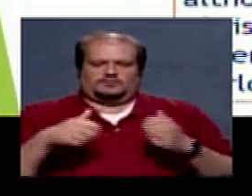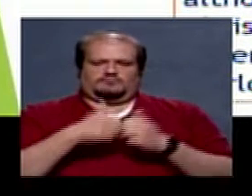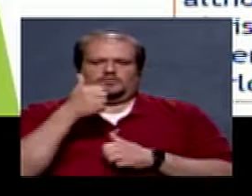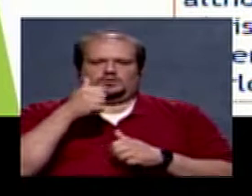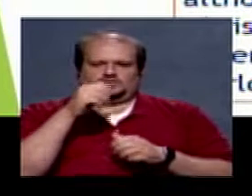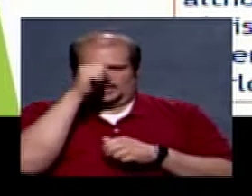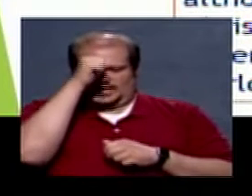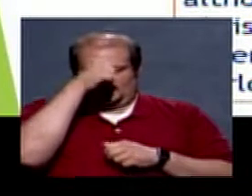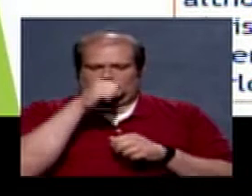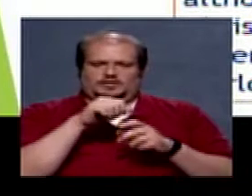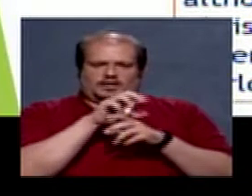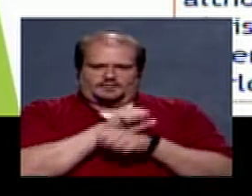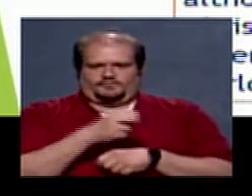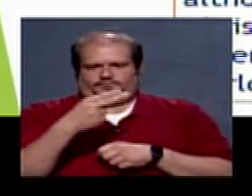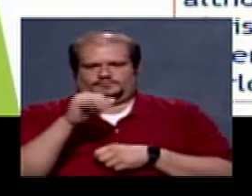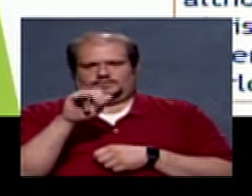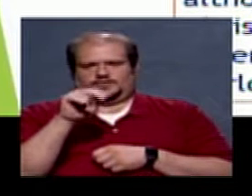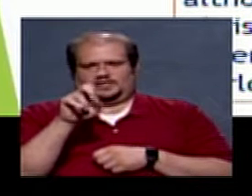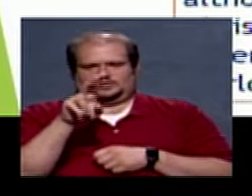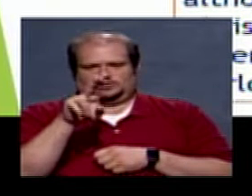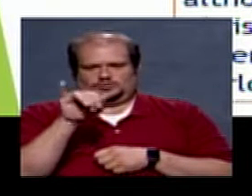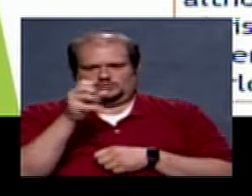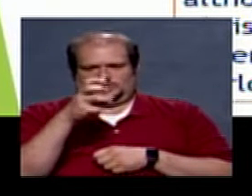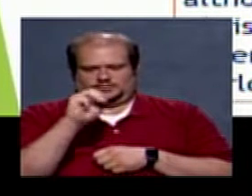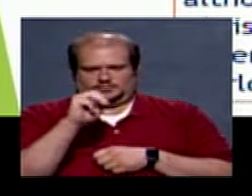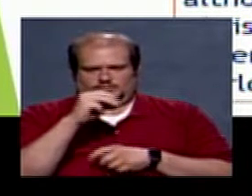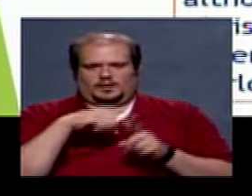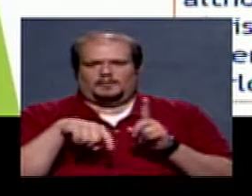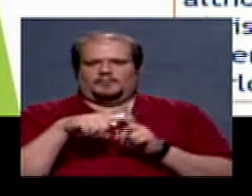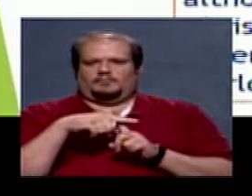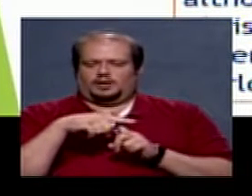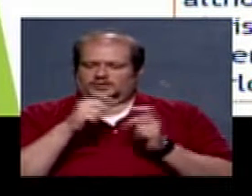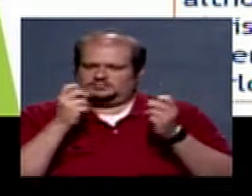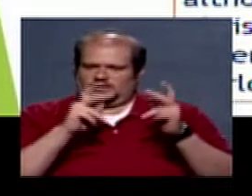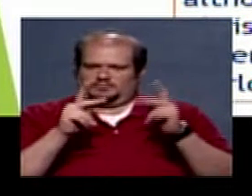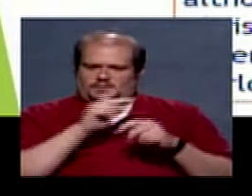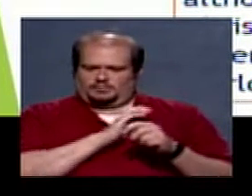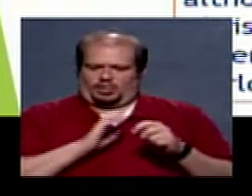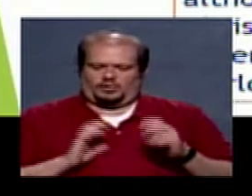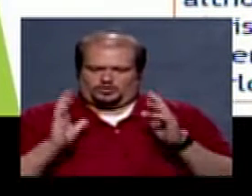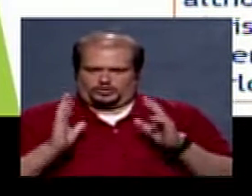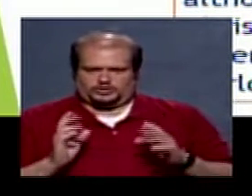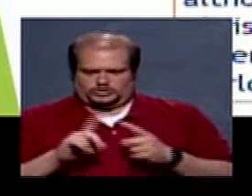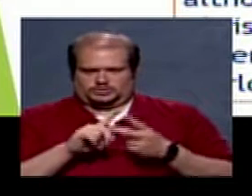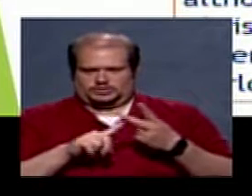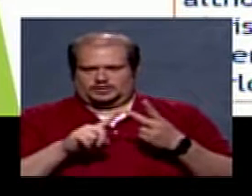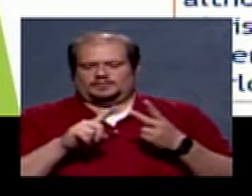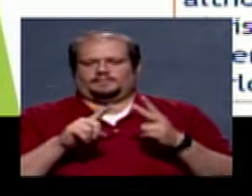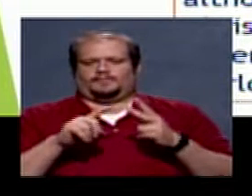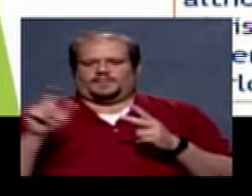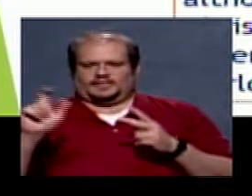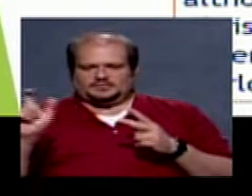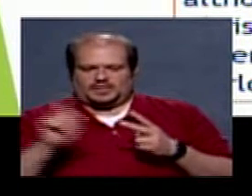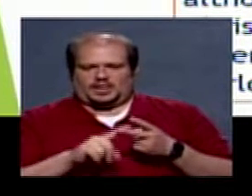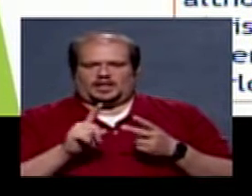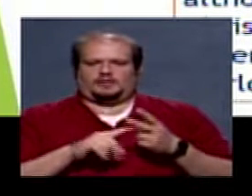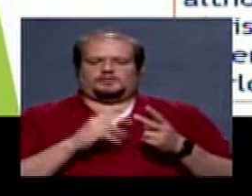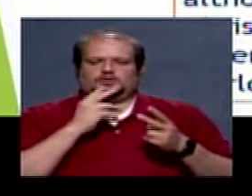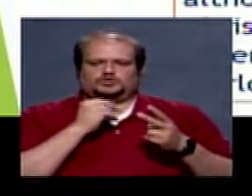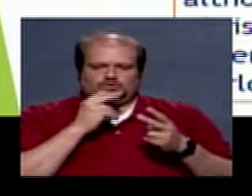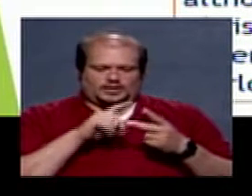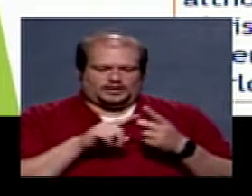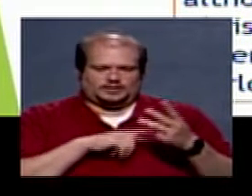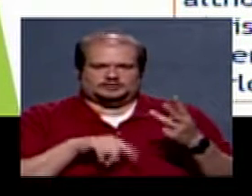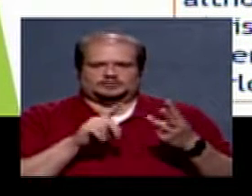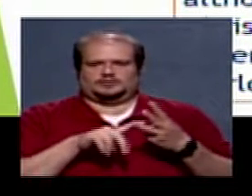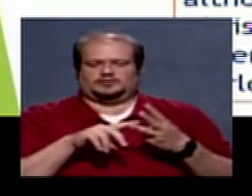of Indians practice Hinduism, although a sizable population belong to Christianity, Islam, Judaism, Sikhism,